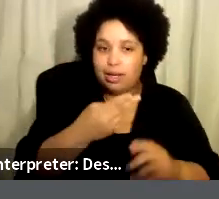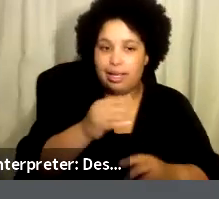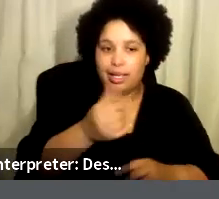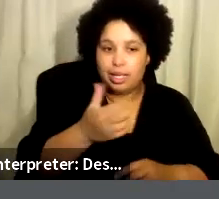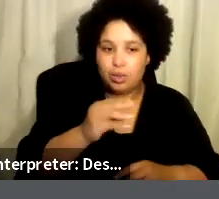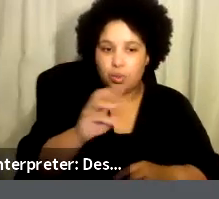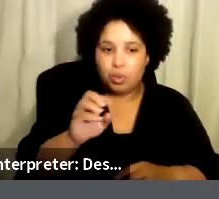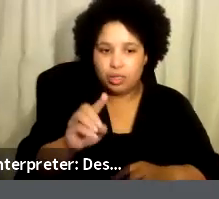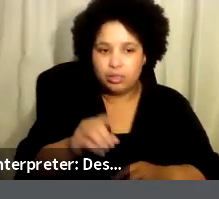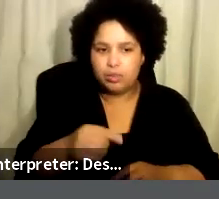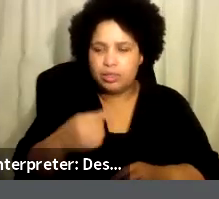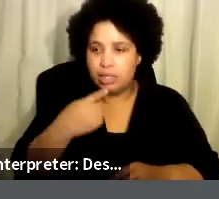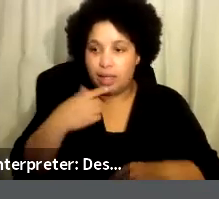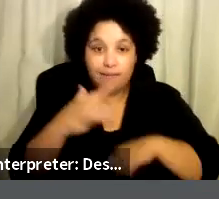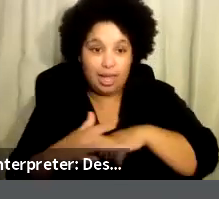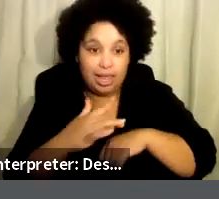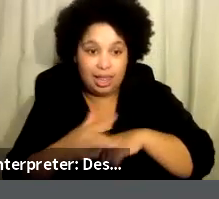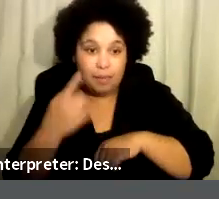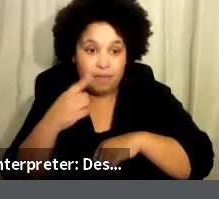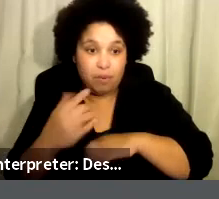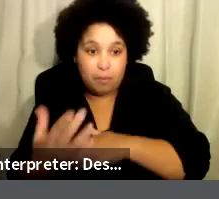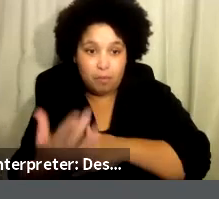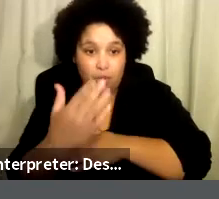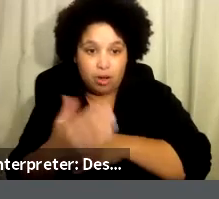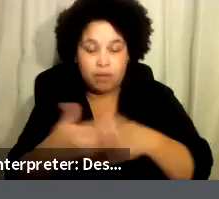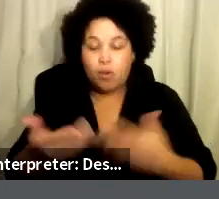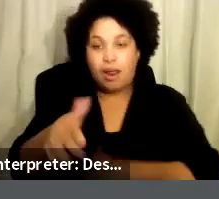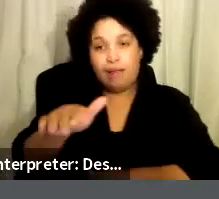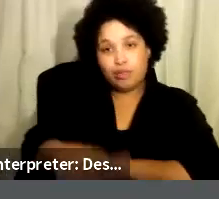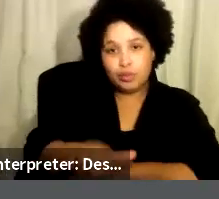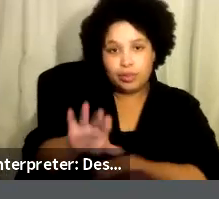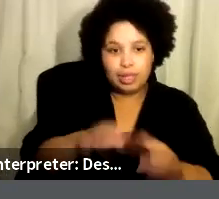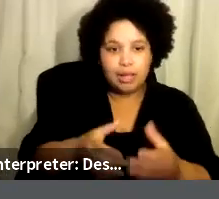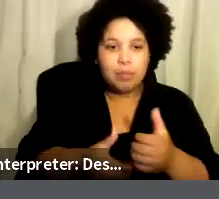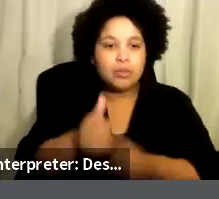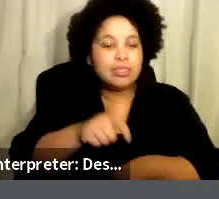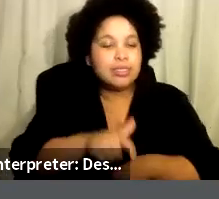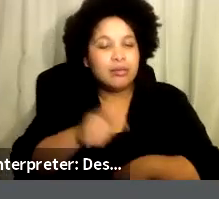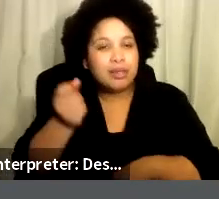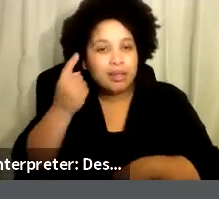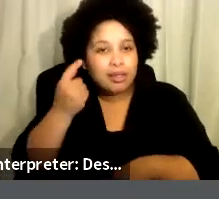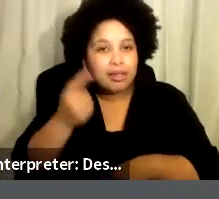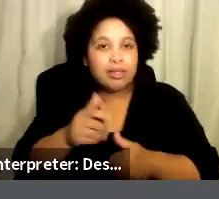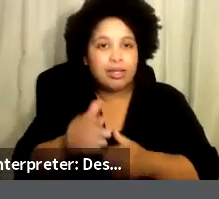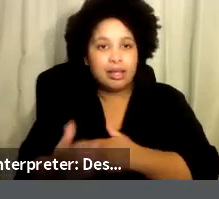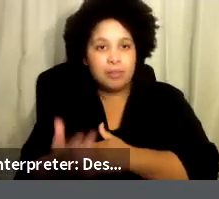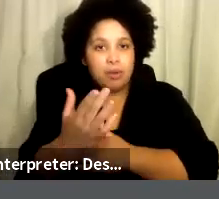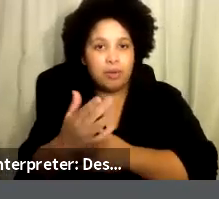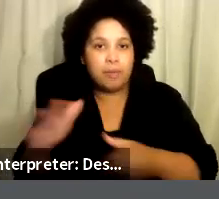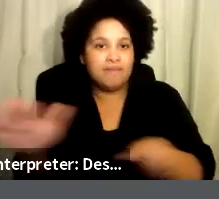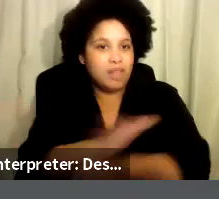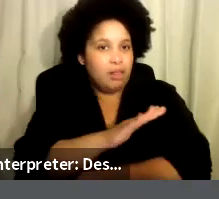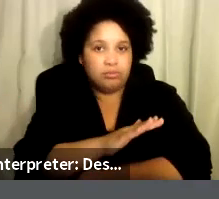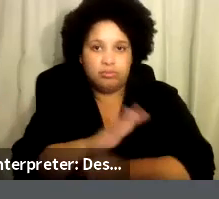there's a spots available for the AM or for the PM class. Most of the time, the AMs are filled